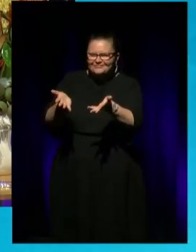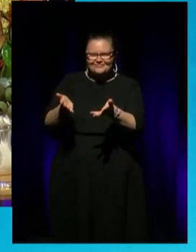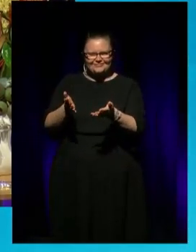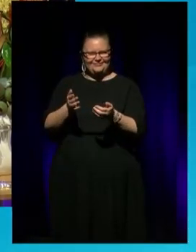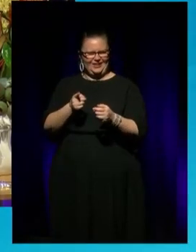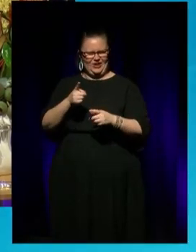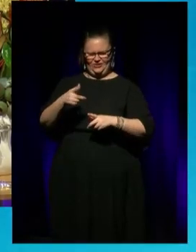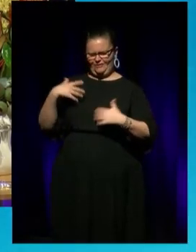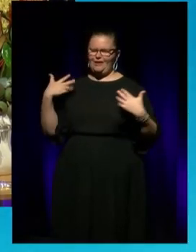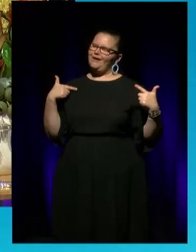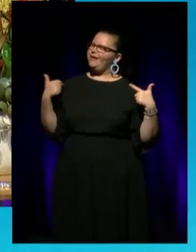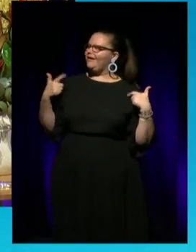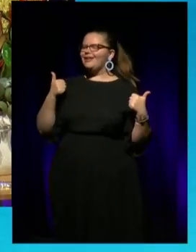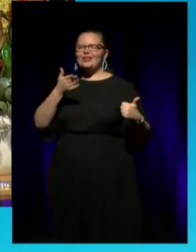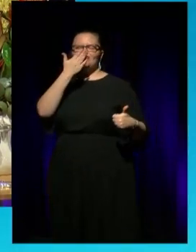you're a big nerdy, you go up the front.